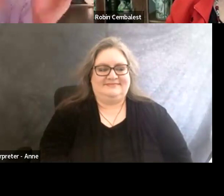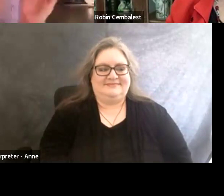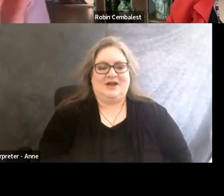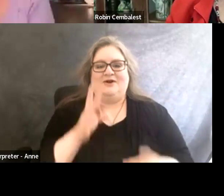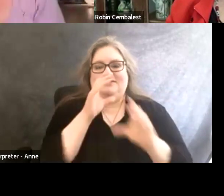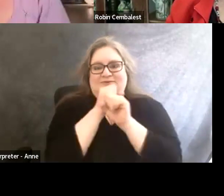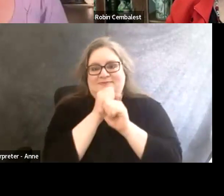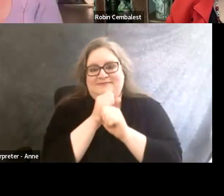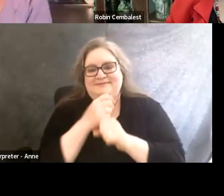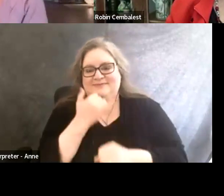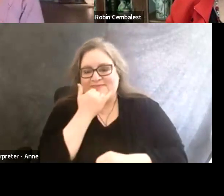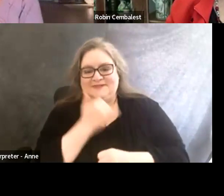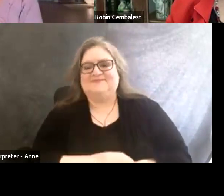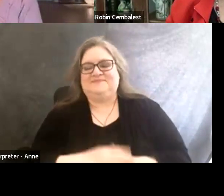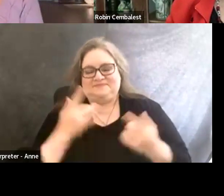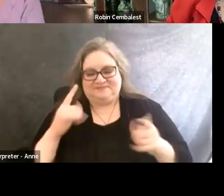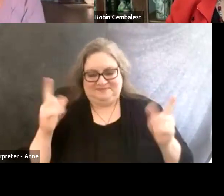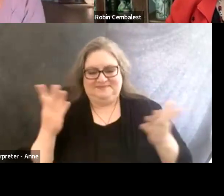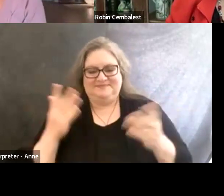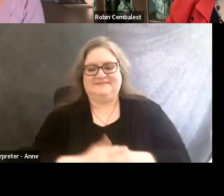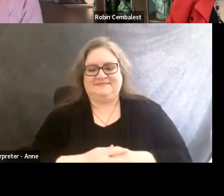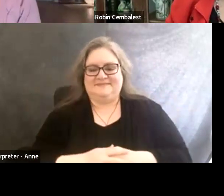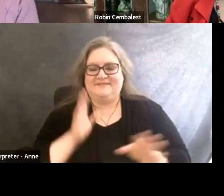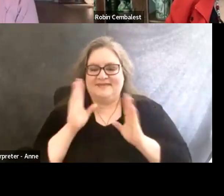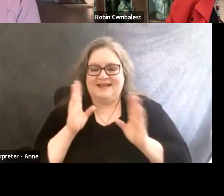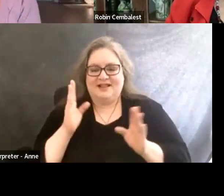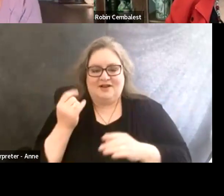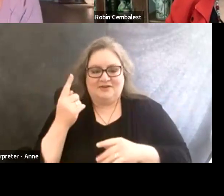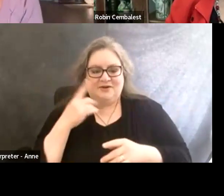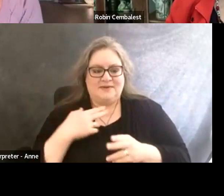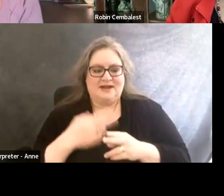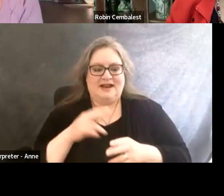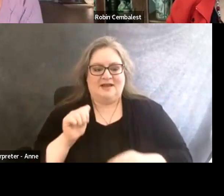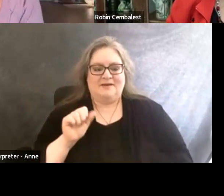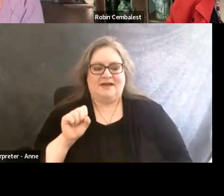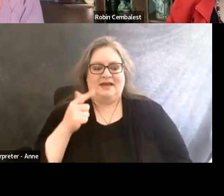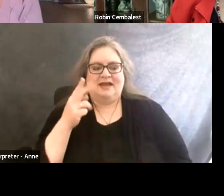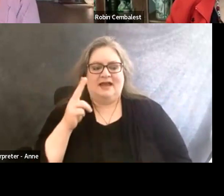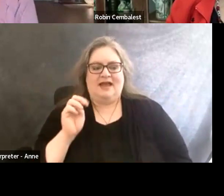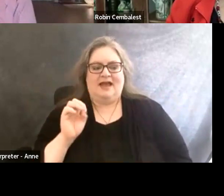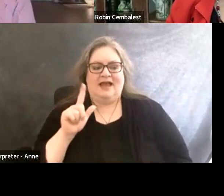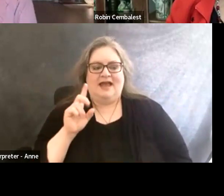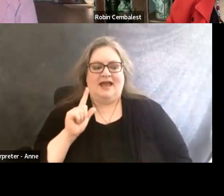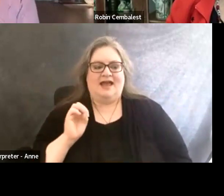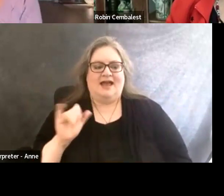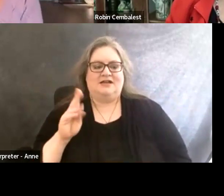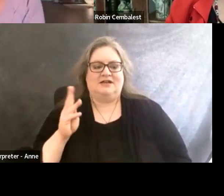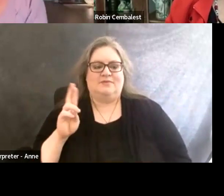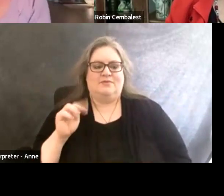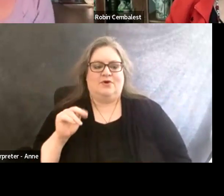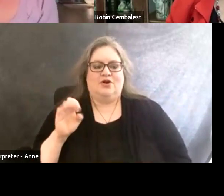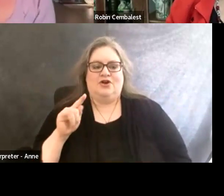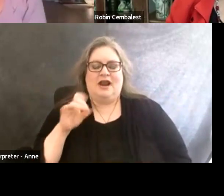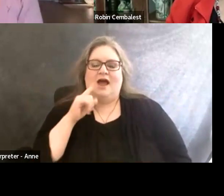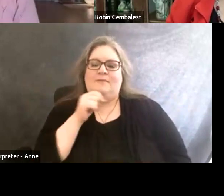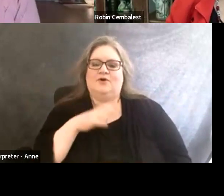I'm muted. Here I am now. Hello, everyone. My name's Ashley Burnett. I am a women's business